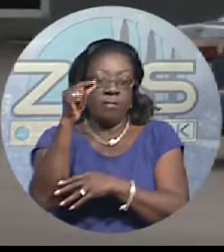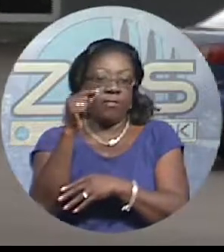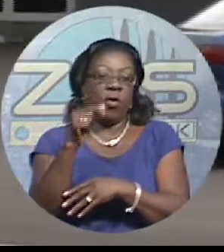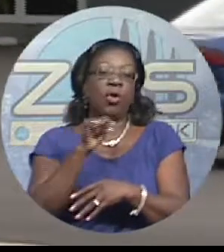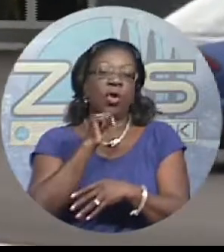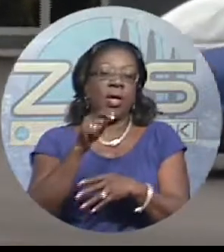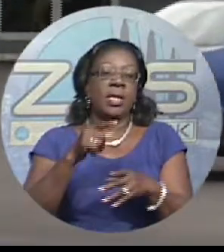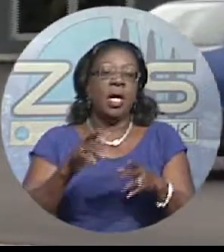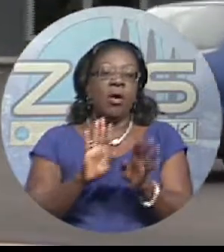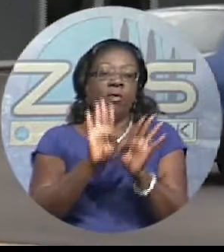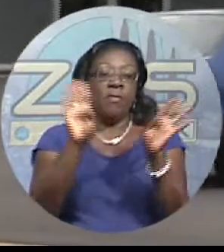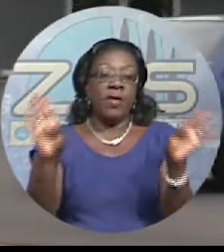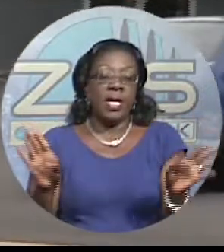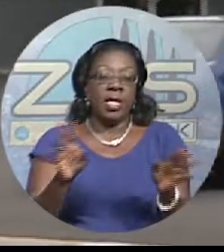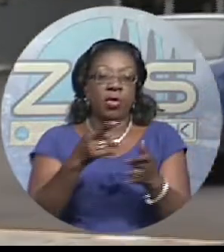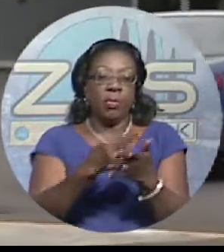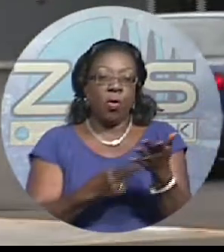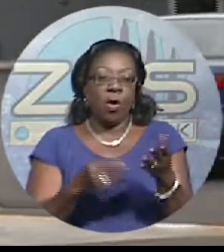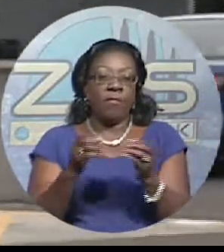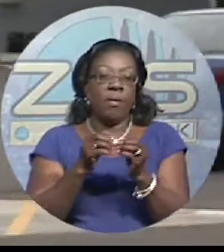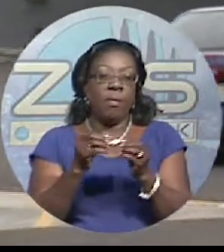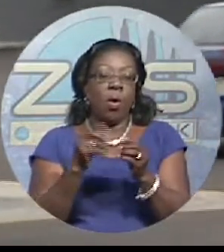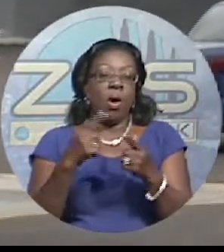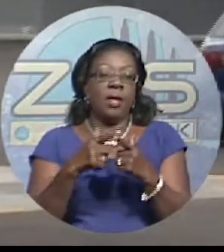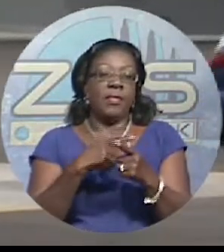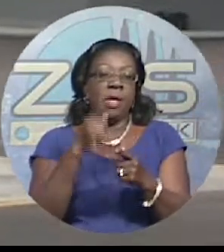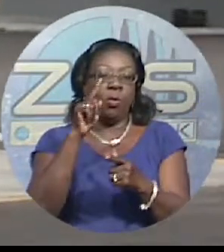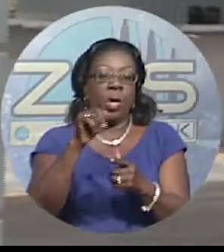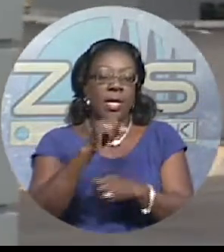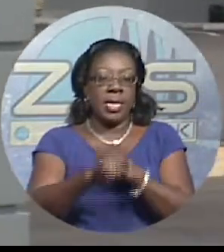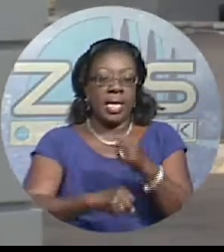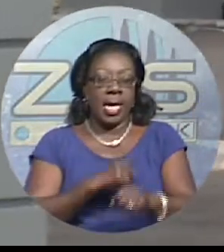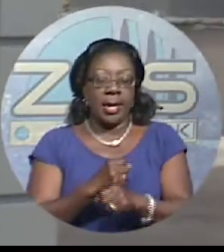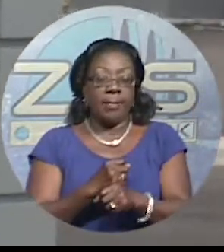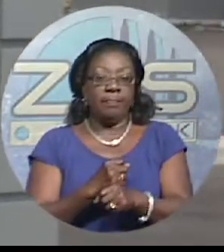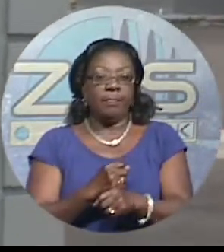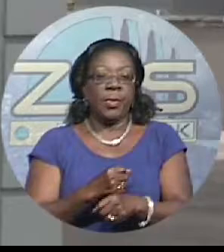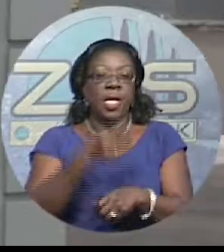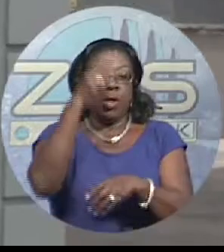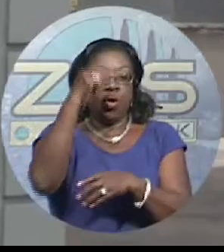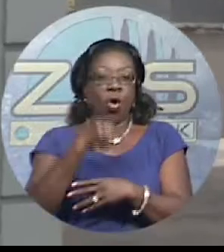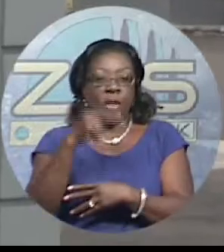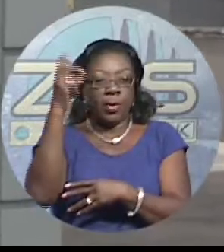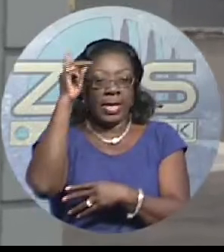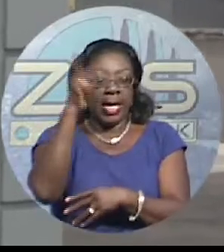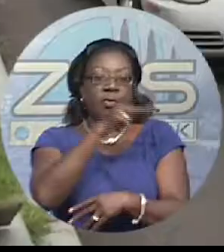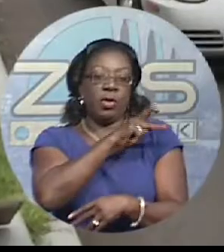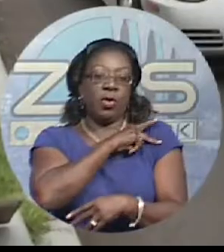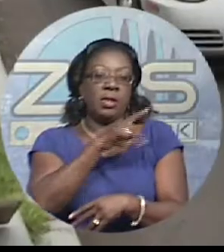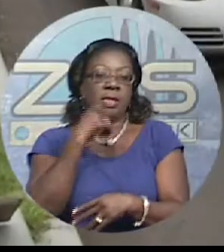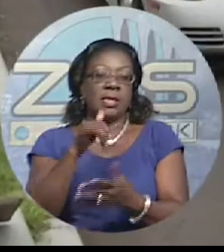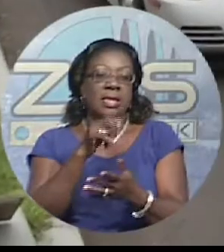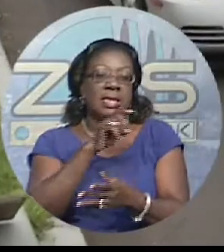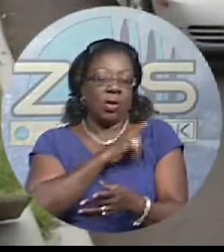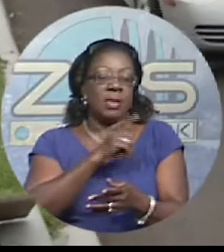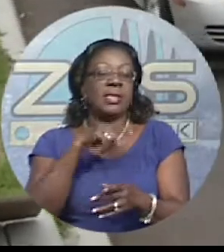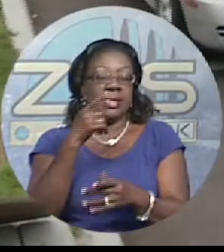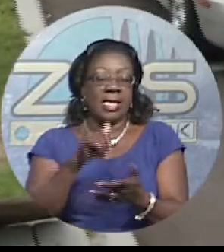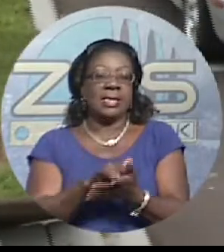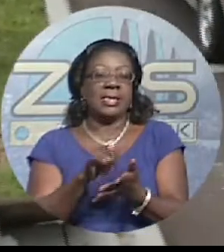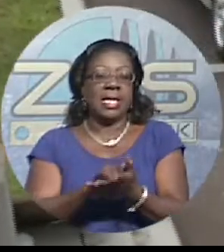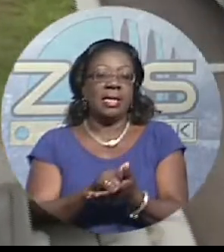than a year. But the Minister of the Environment and Housing, the Honorable Kenrick Dorset, expressed satisfaction that from his